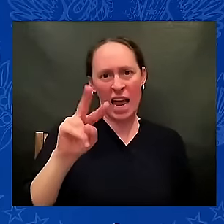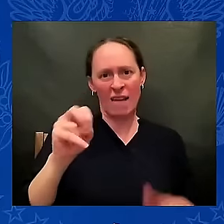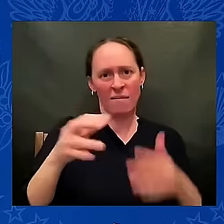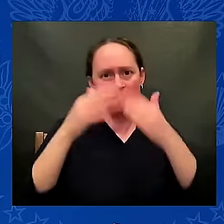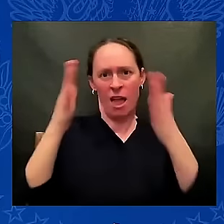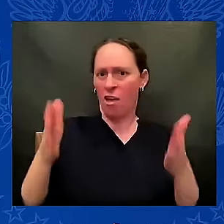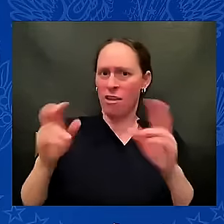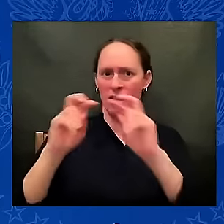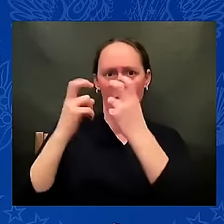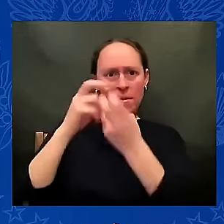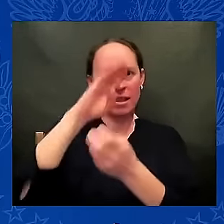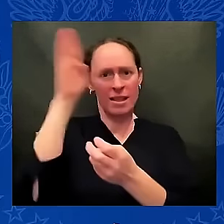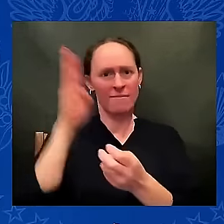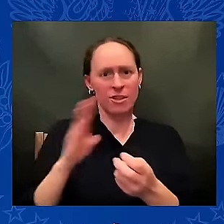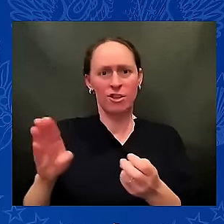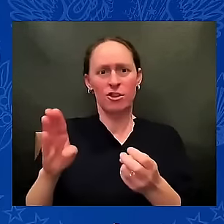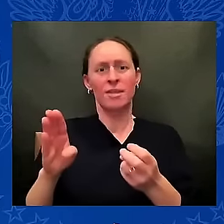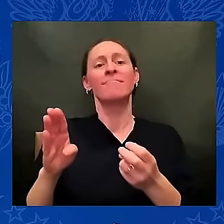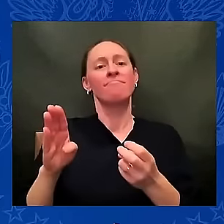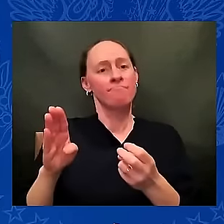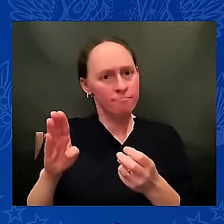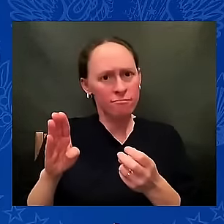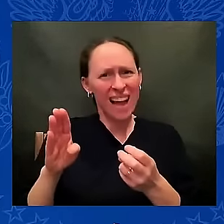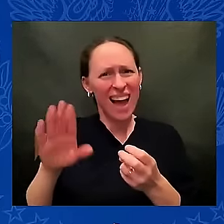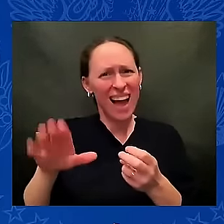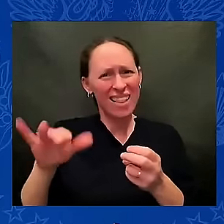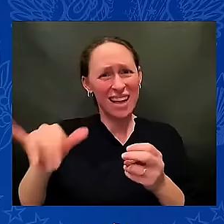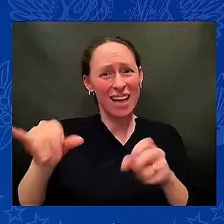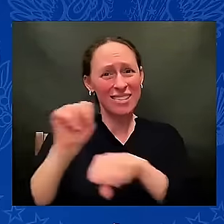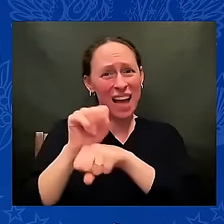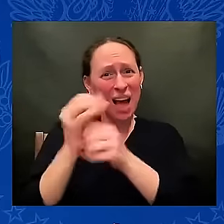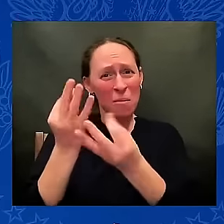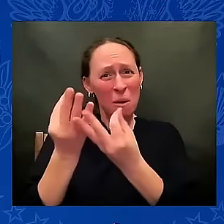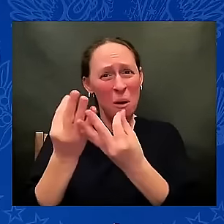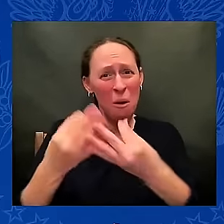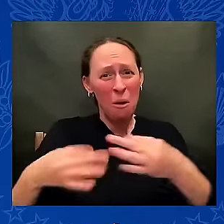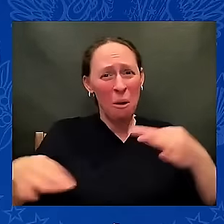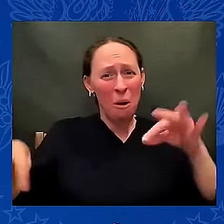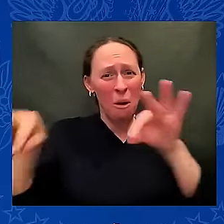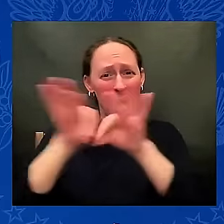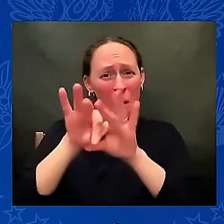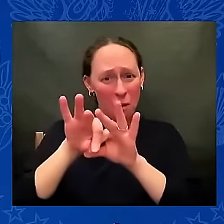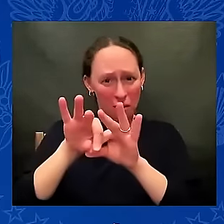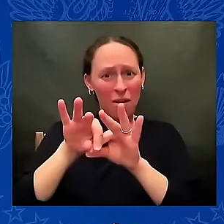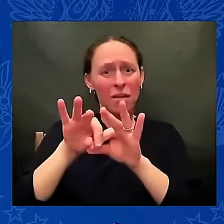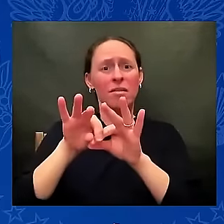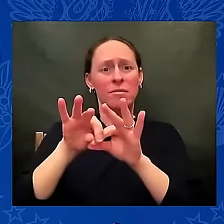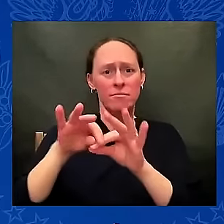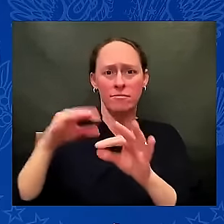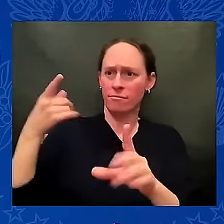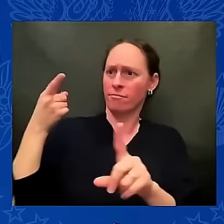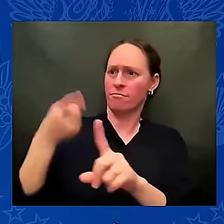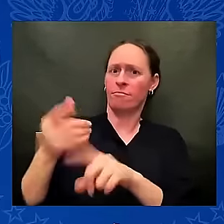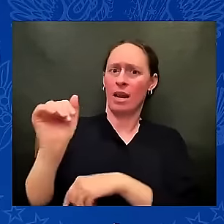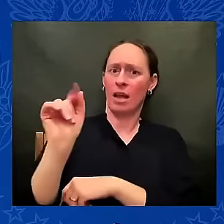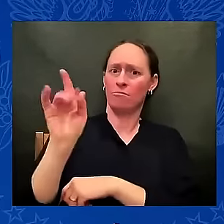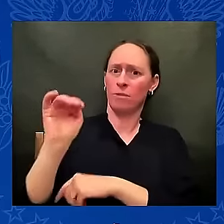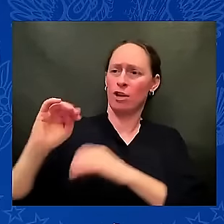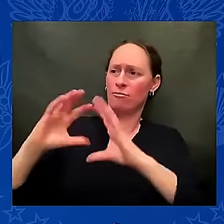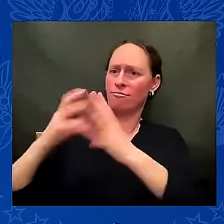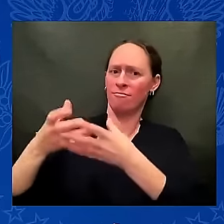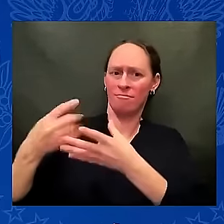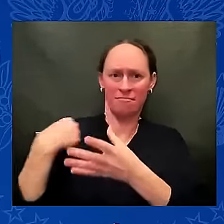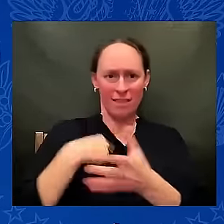any consequential job in a presidential administration. She's the first, but clearly not the last, Native American